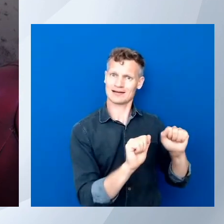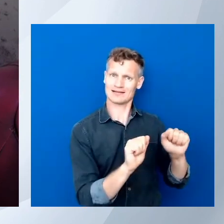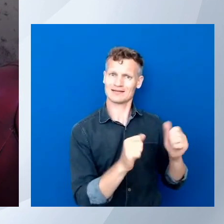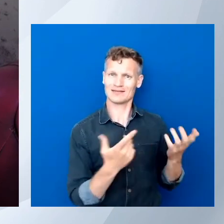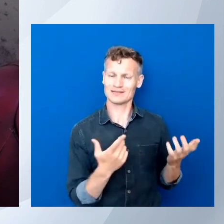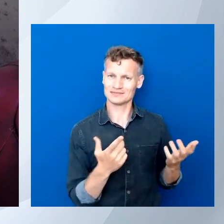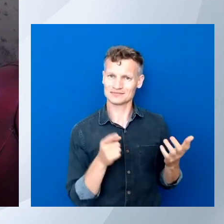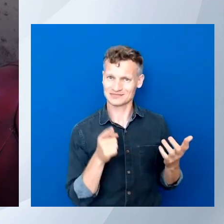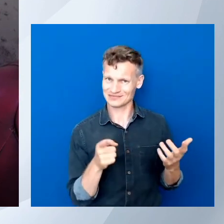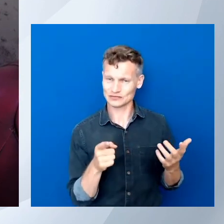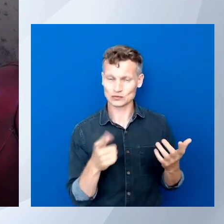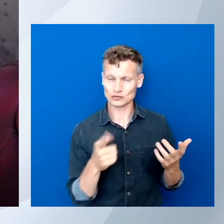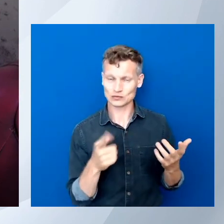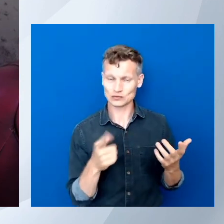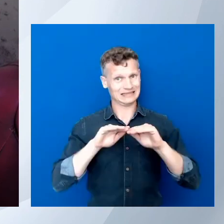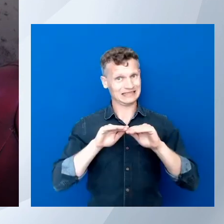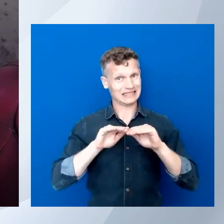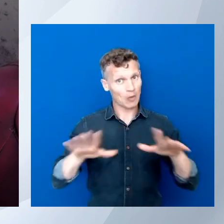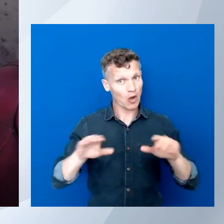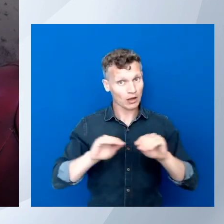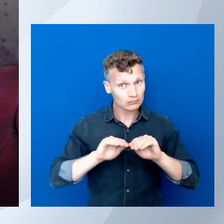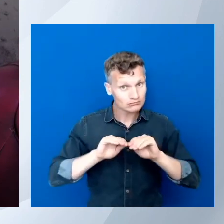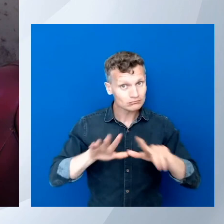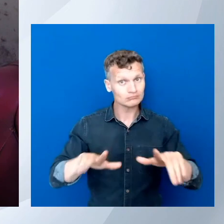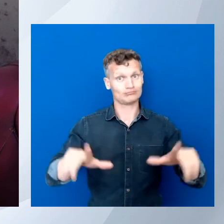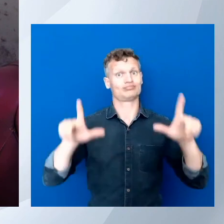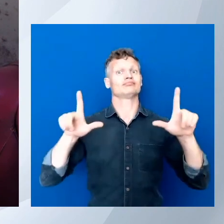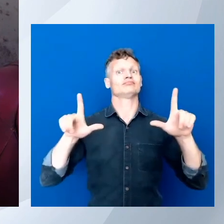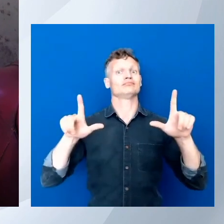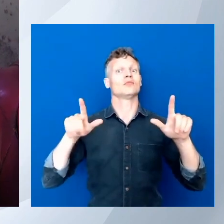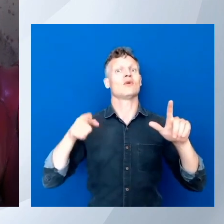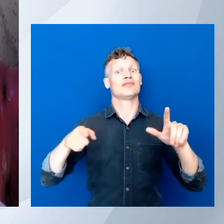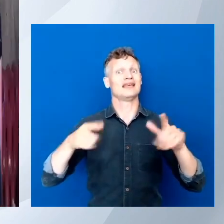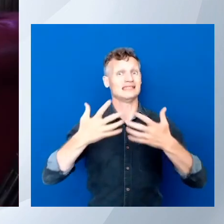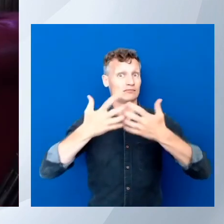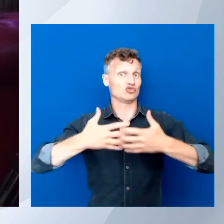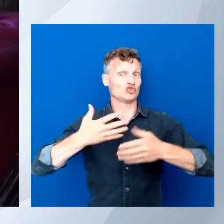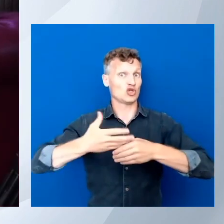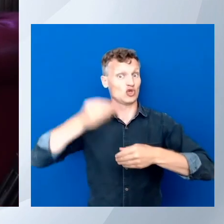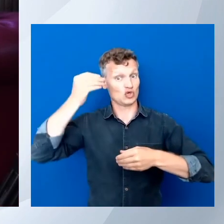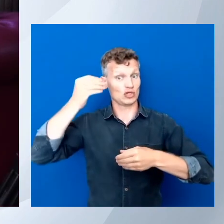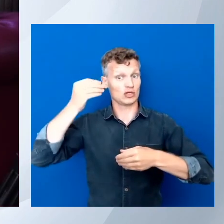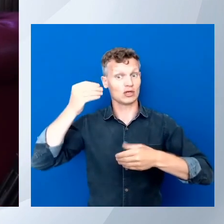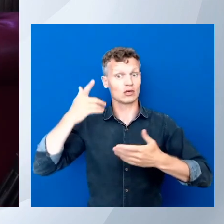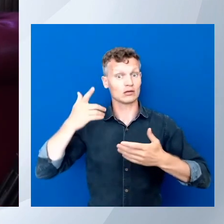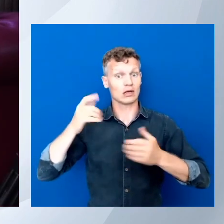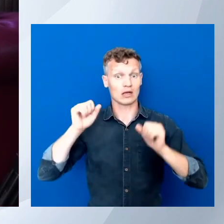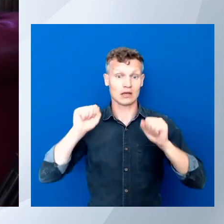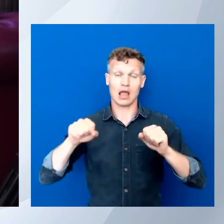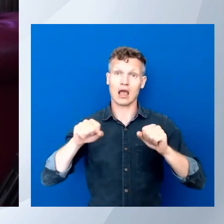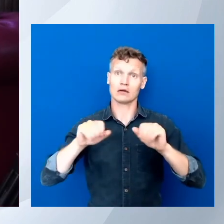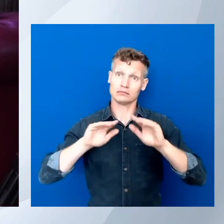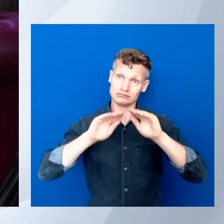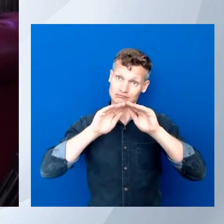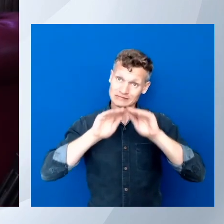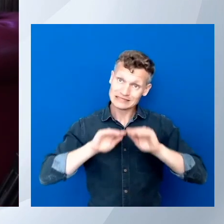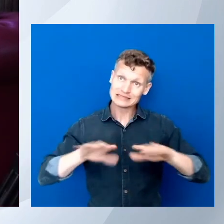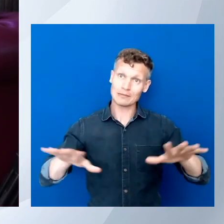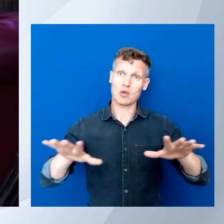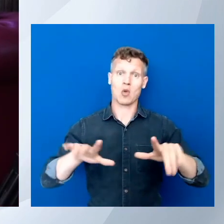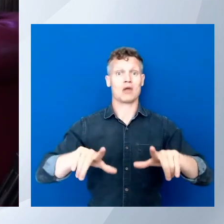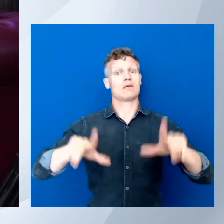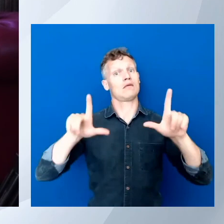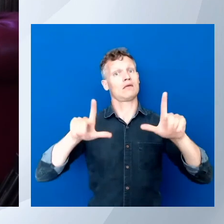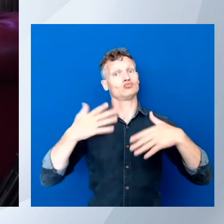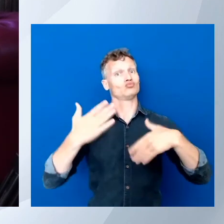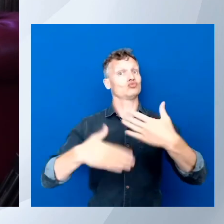production, which is the third thing that Azure Machine Learning Service does for you. It allows you to deploy a model to production. And it will tag it with the